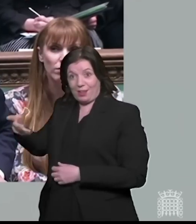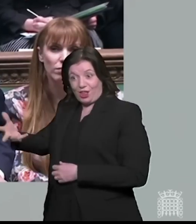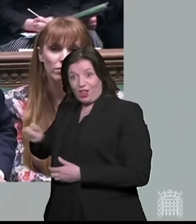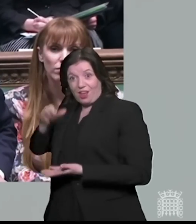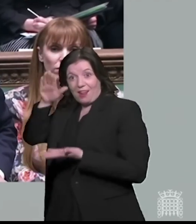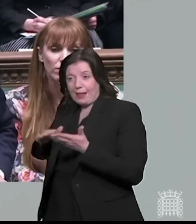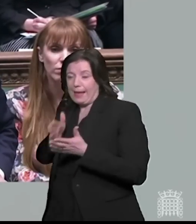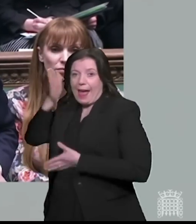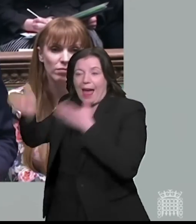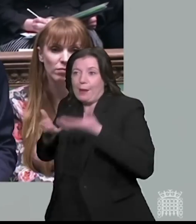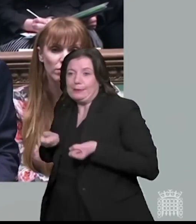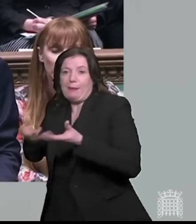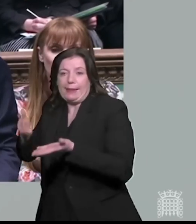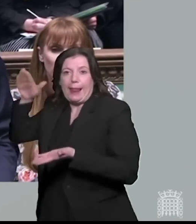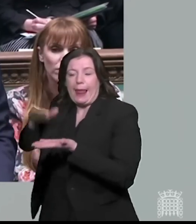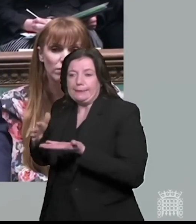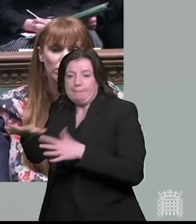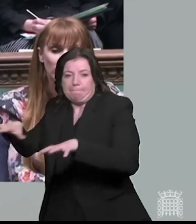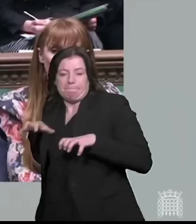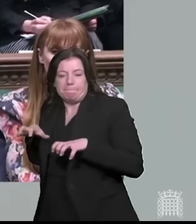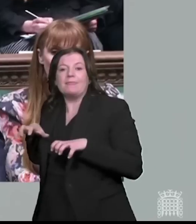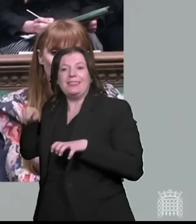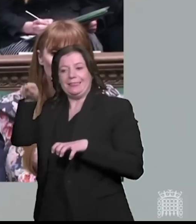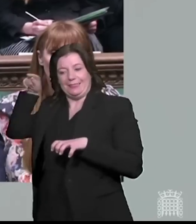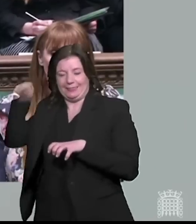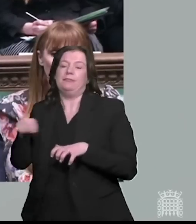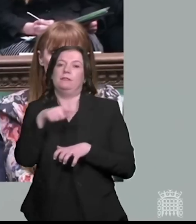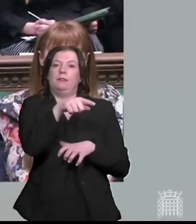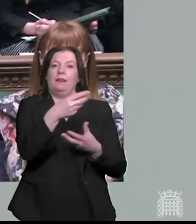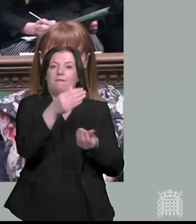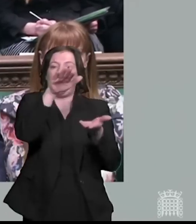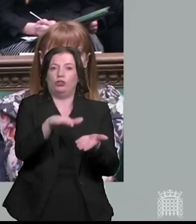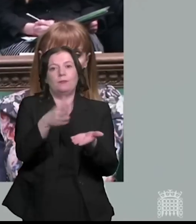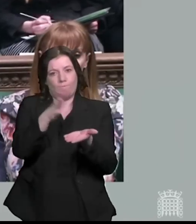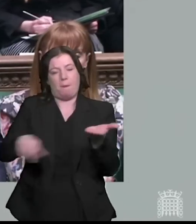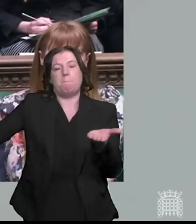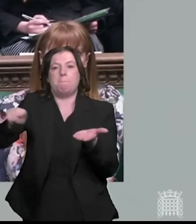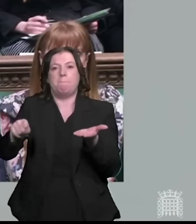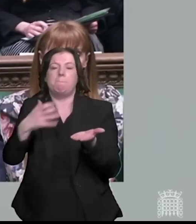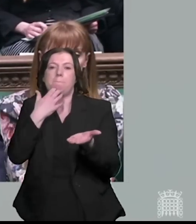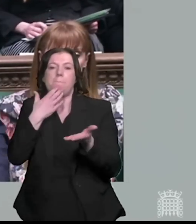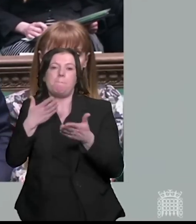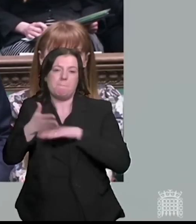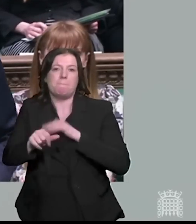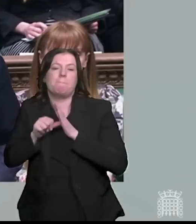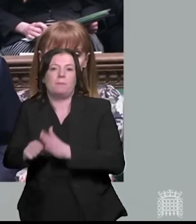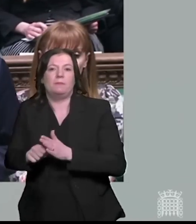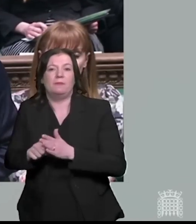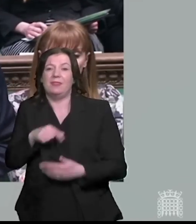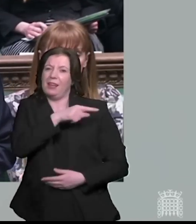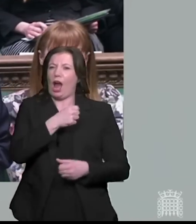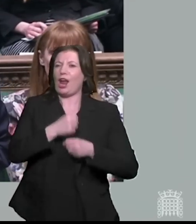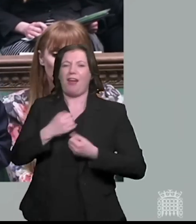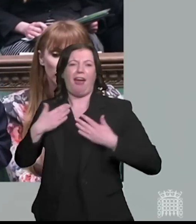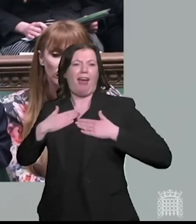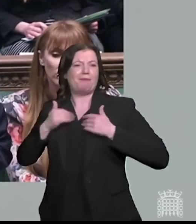enjoying less. It's their sacrifice that is helping to bring inflation down. And they deserve better than another cheap trick from